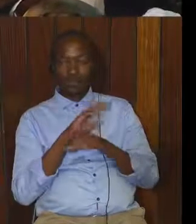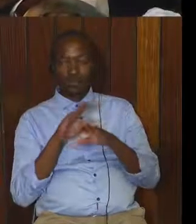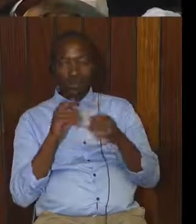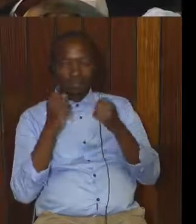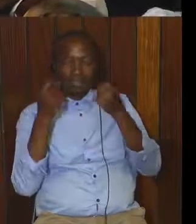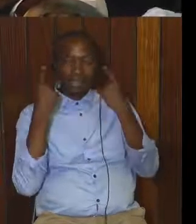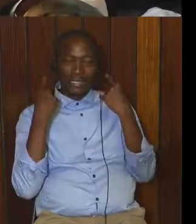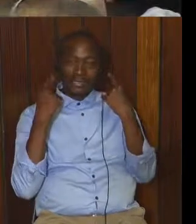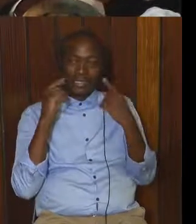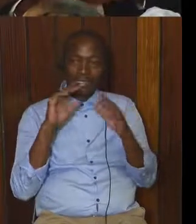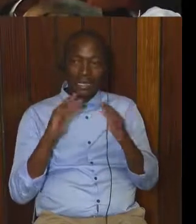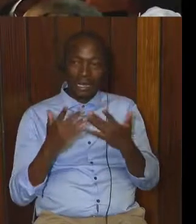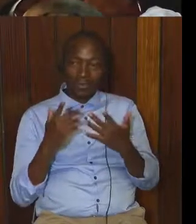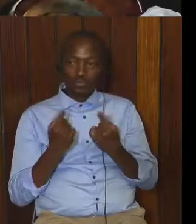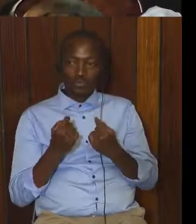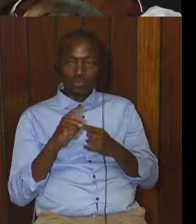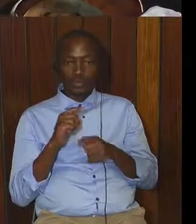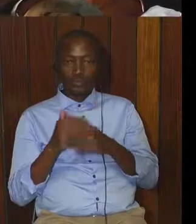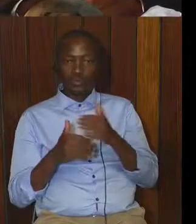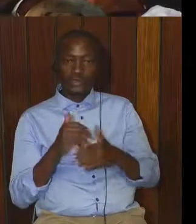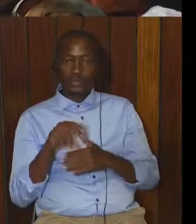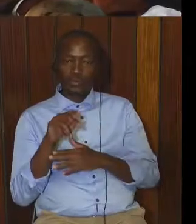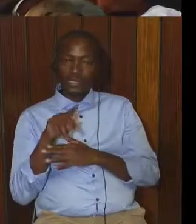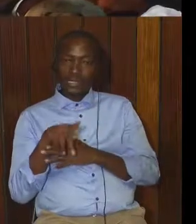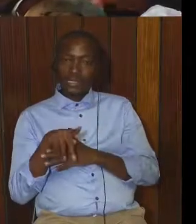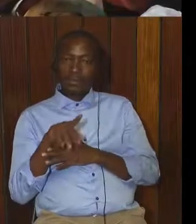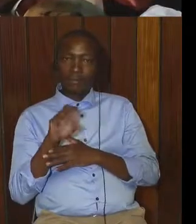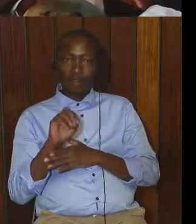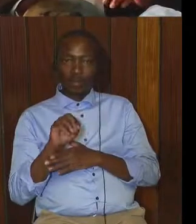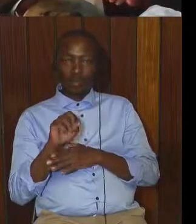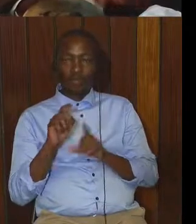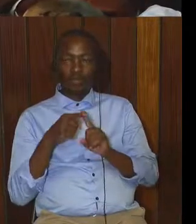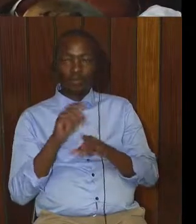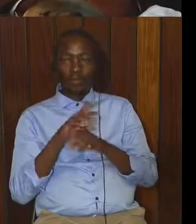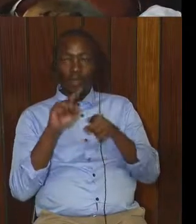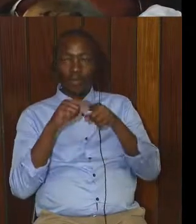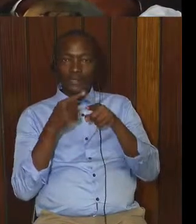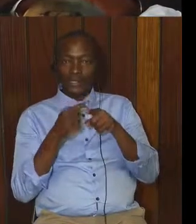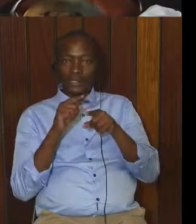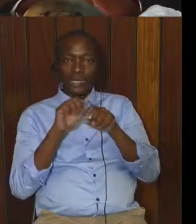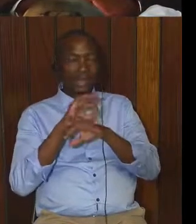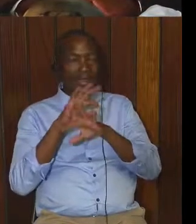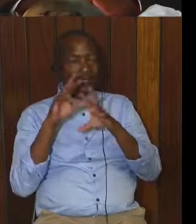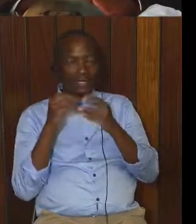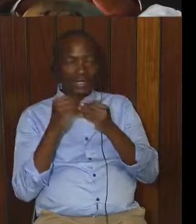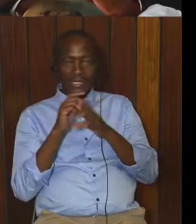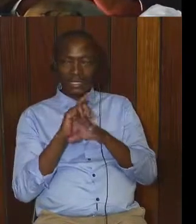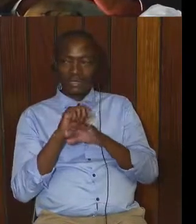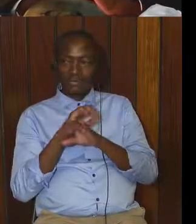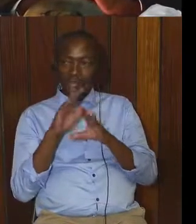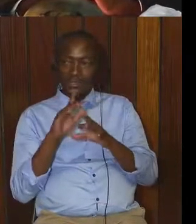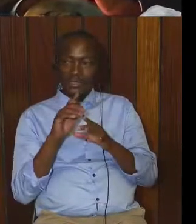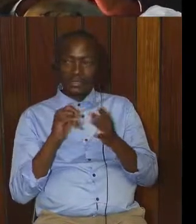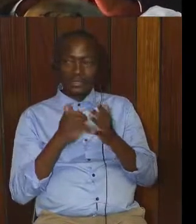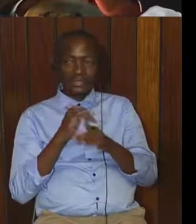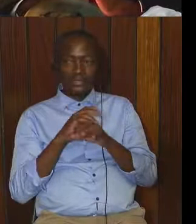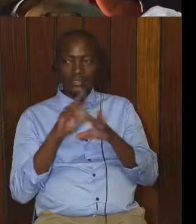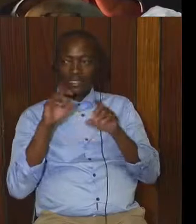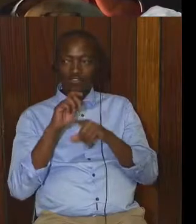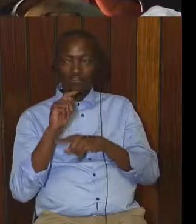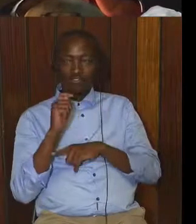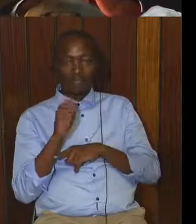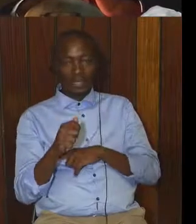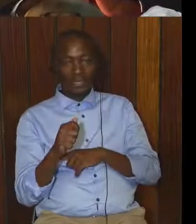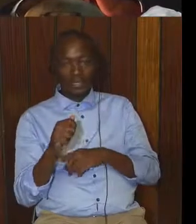understanding how do we proceed with the PO from our executive. So everything has been clarified. It's a matter of paying, and then the